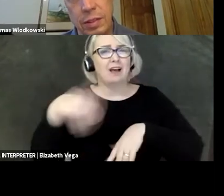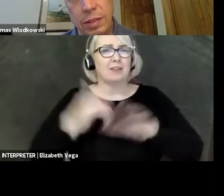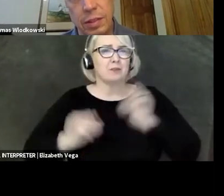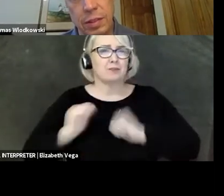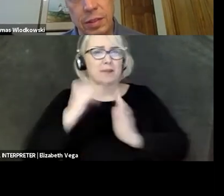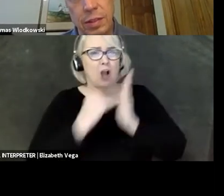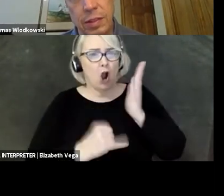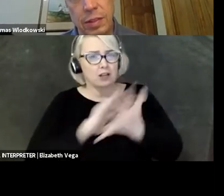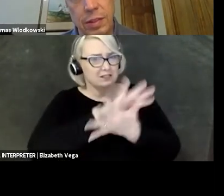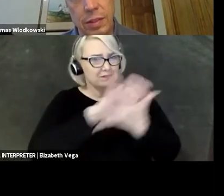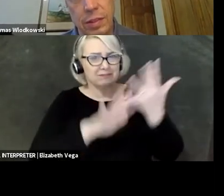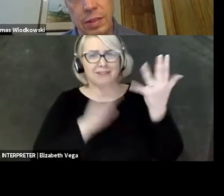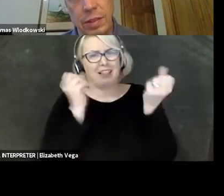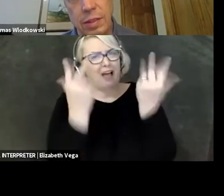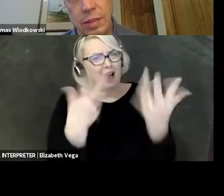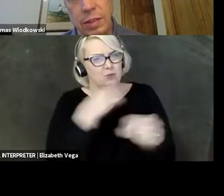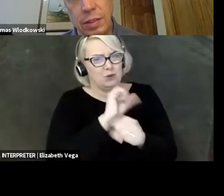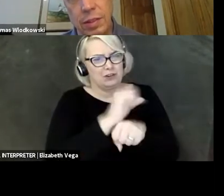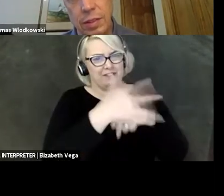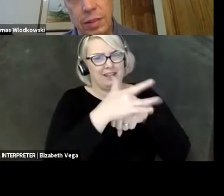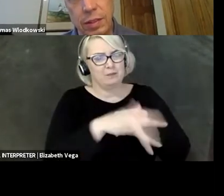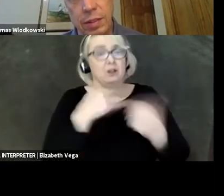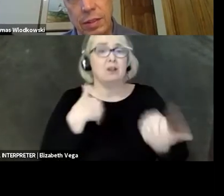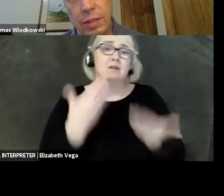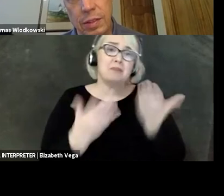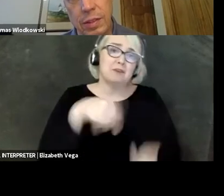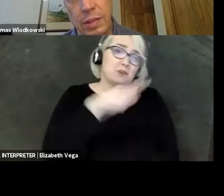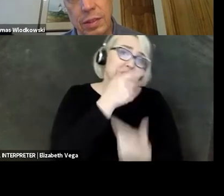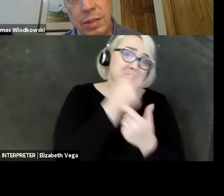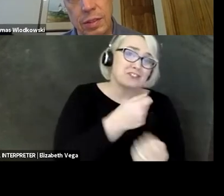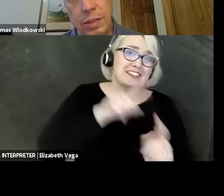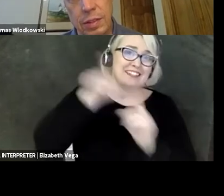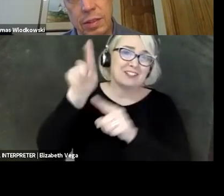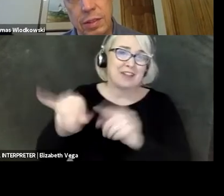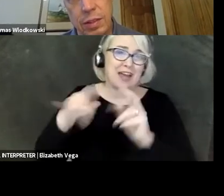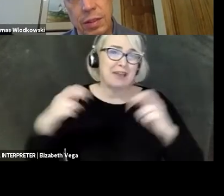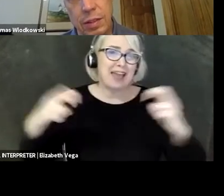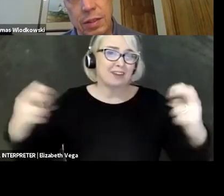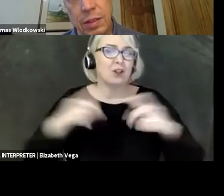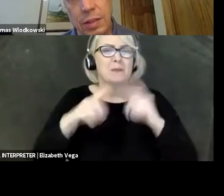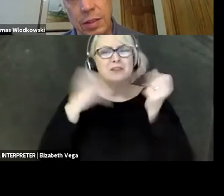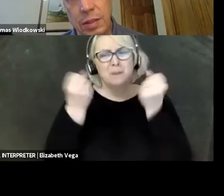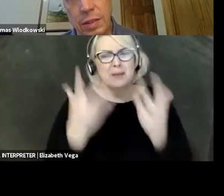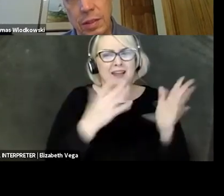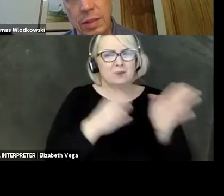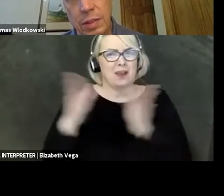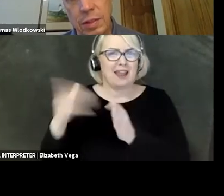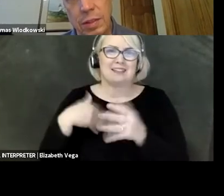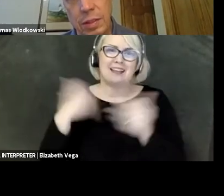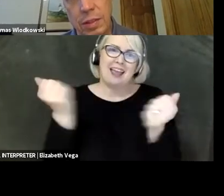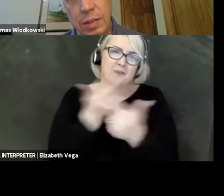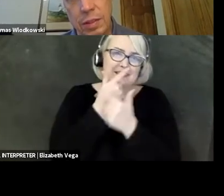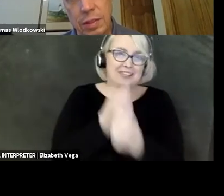there. And so that's another thing you might be interested in attending. But there's so many different ways now, and everybody is really interested, which is exciting, about